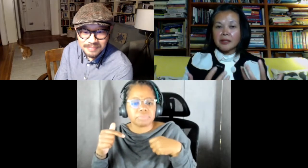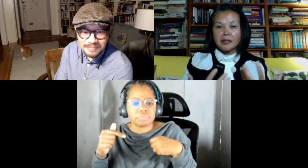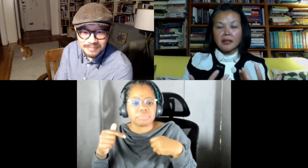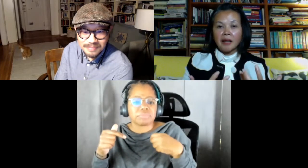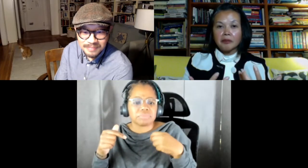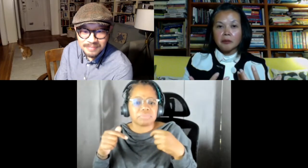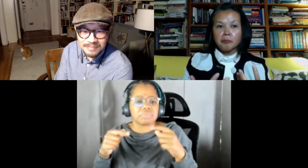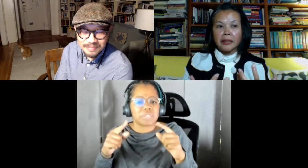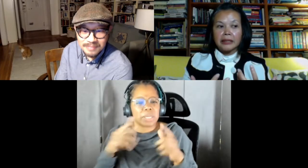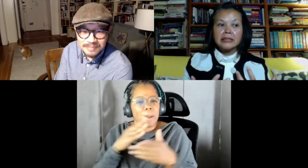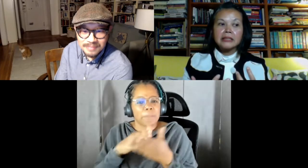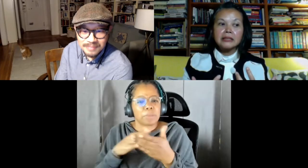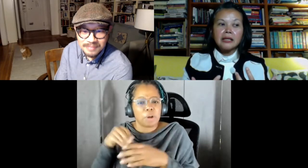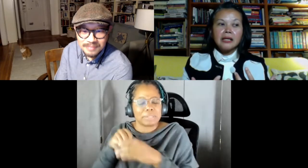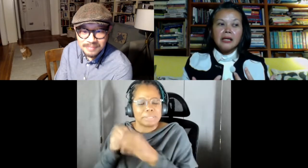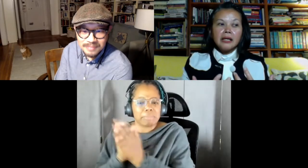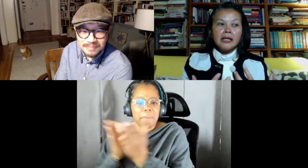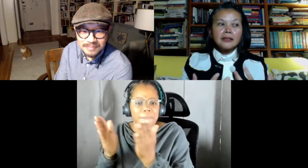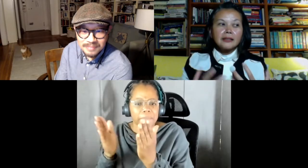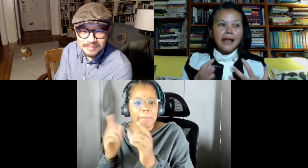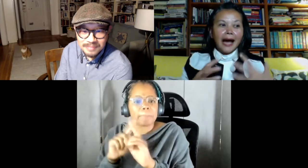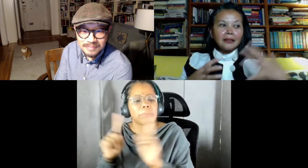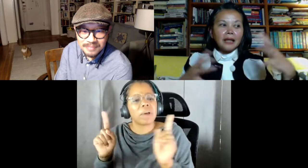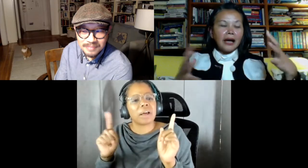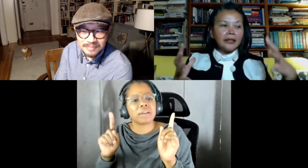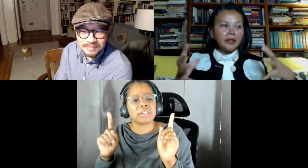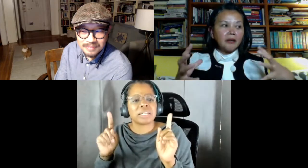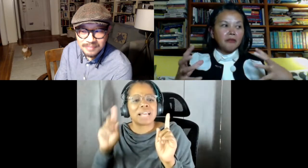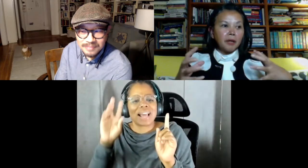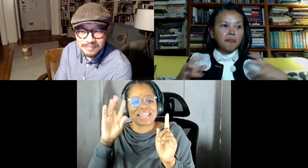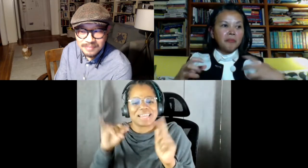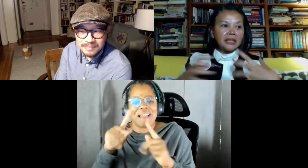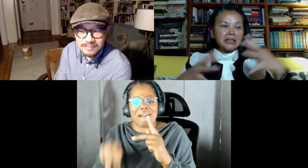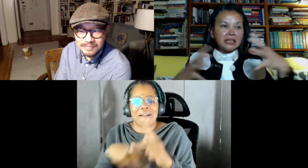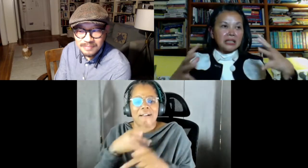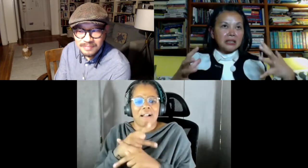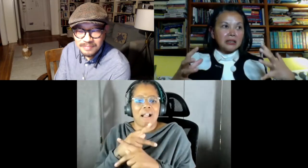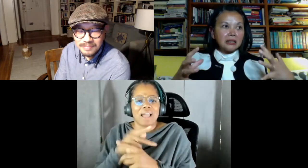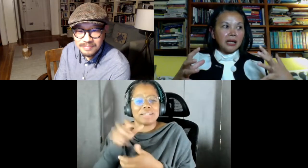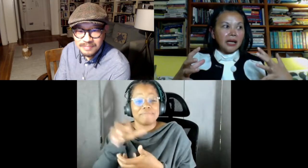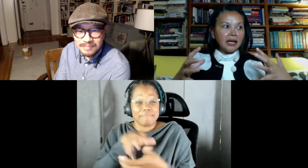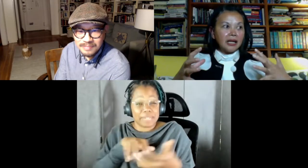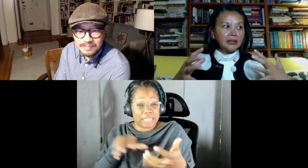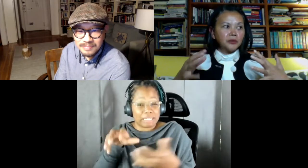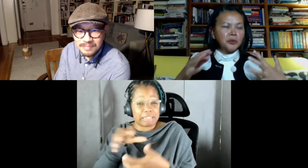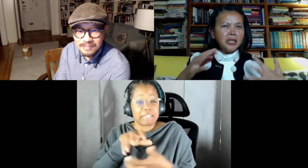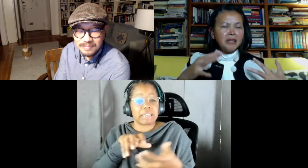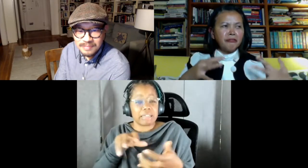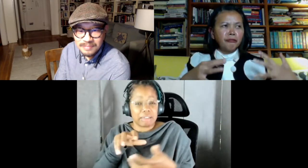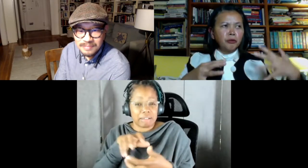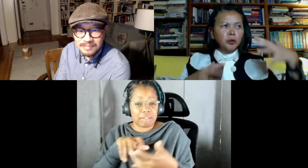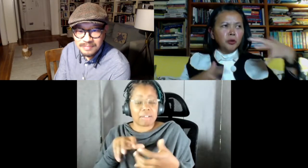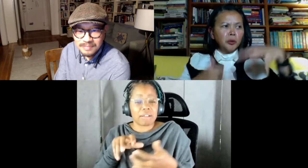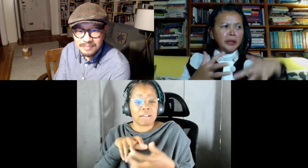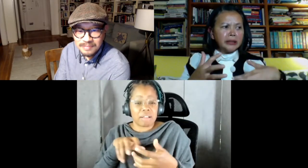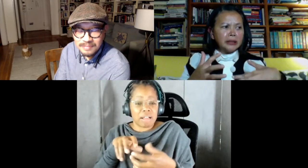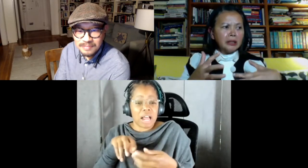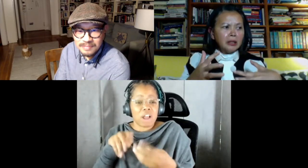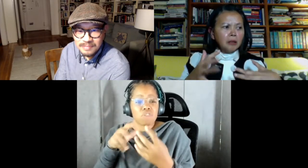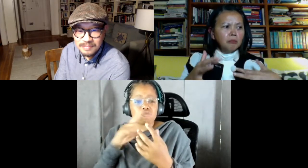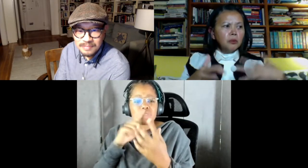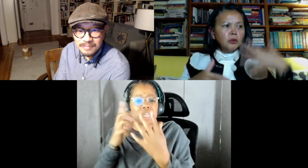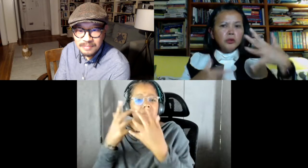pieces in the novel. But it's that kind of mixing and really